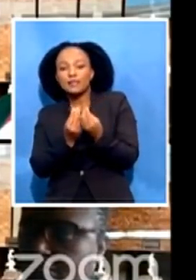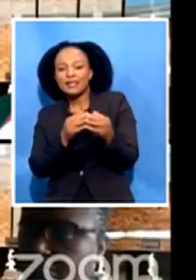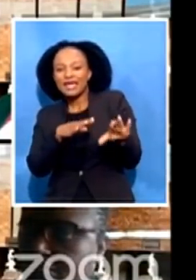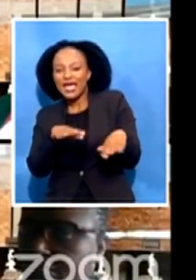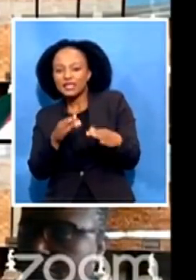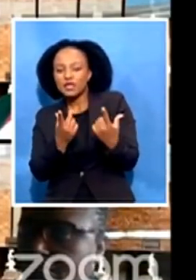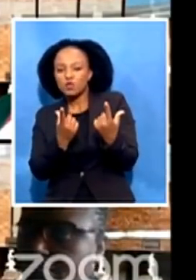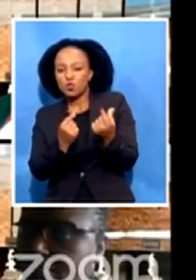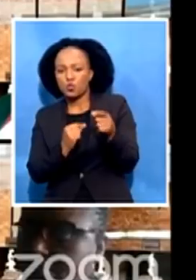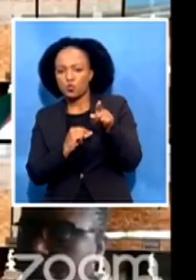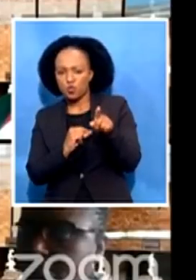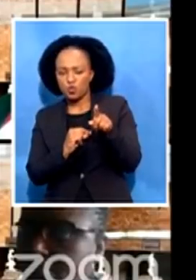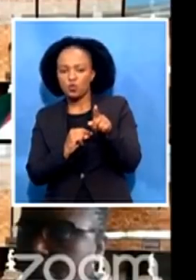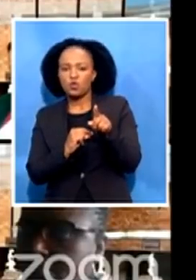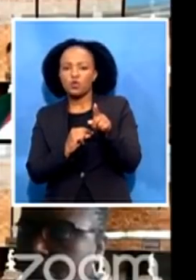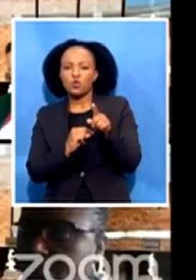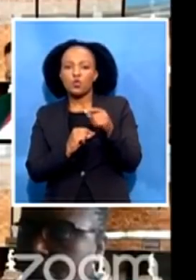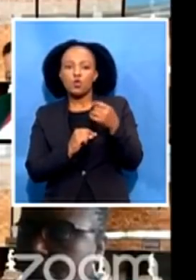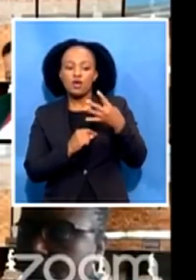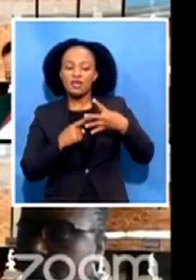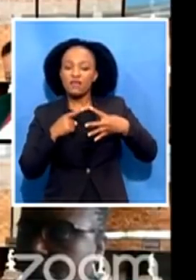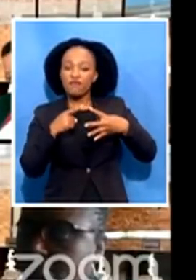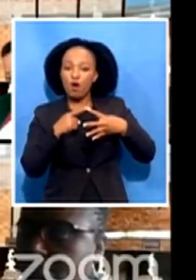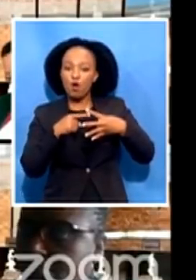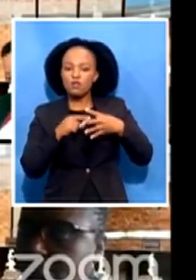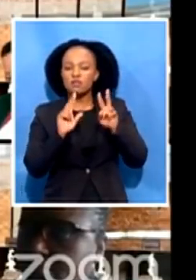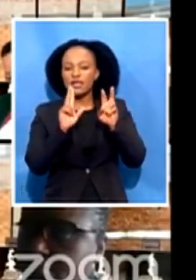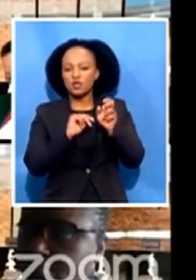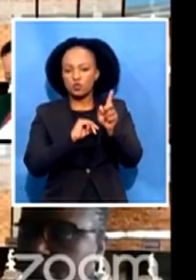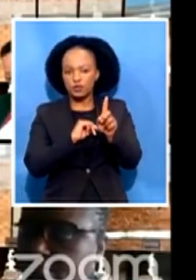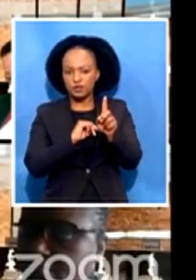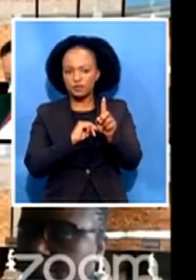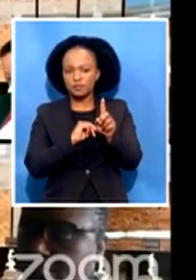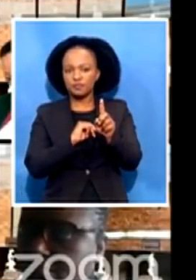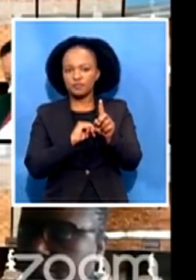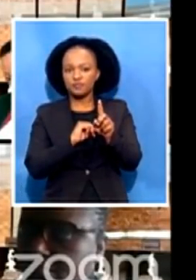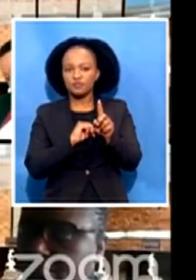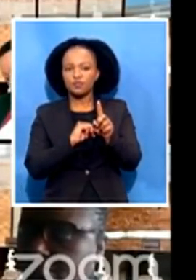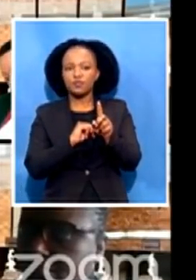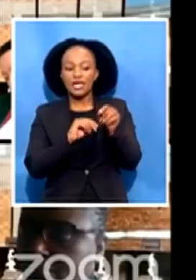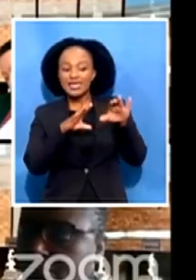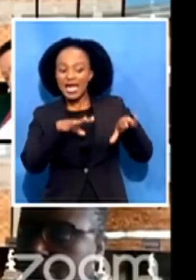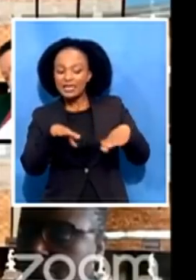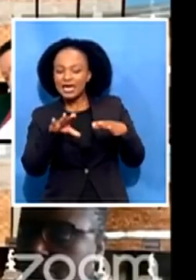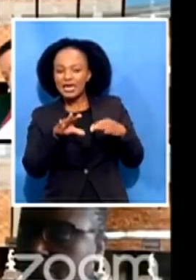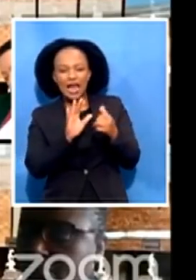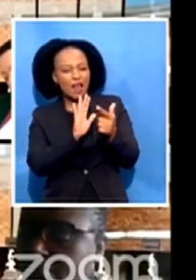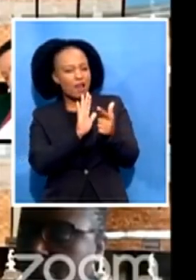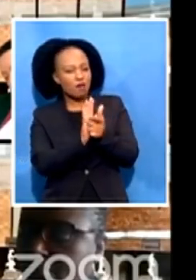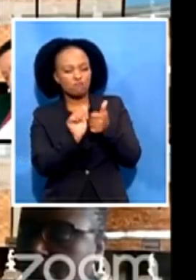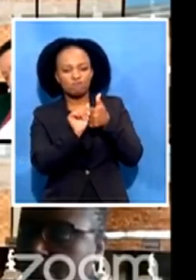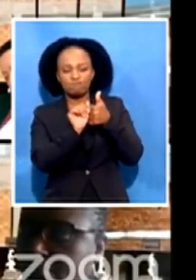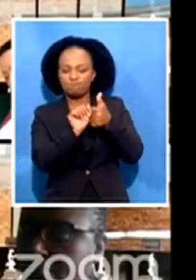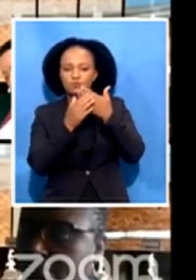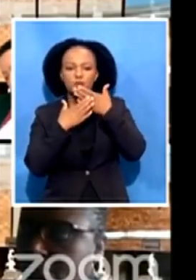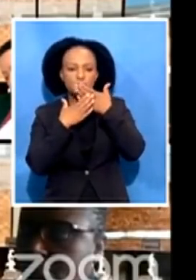issue, is the lawfulness of the remedial action itself, because that is the point that is taken. So those are